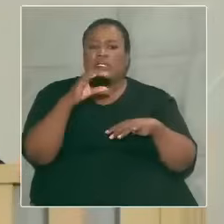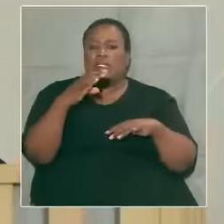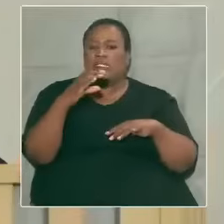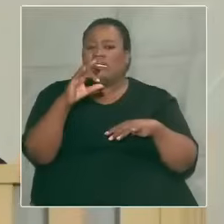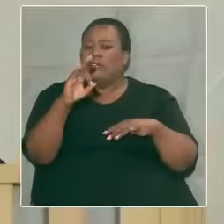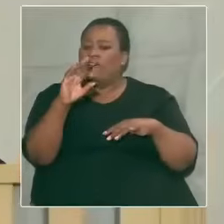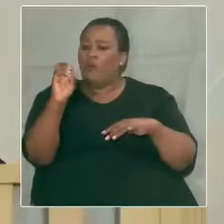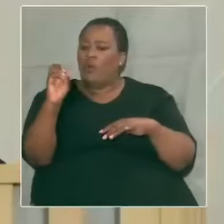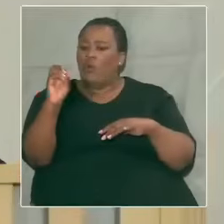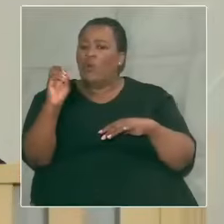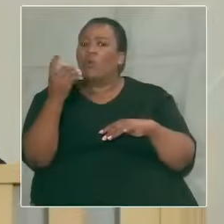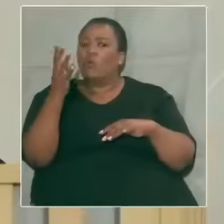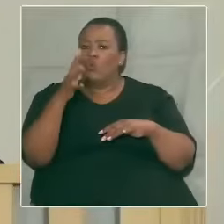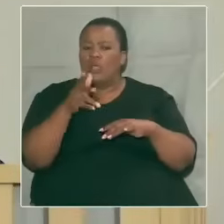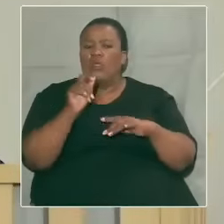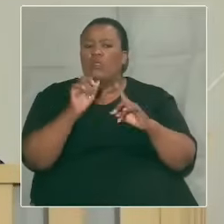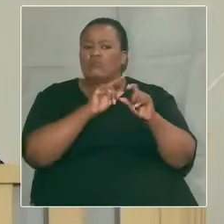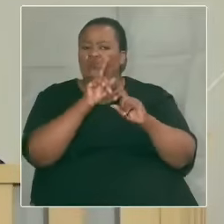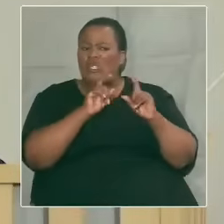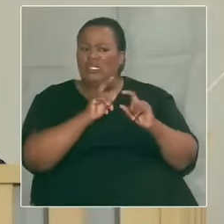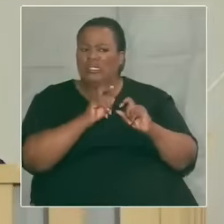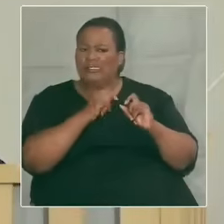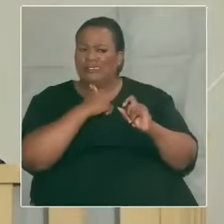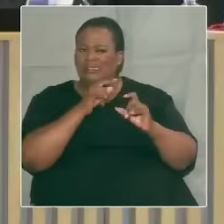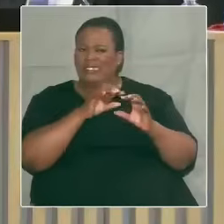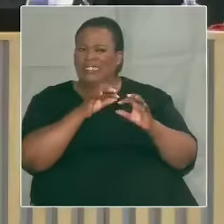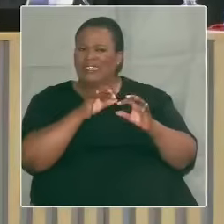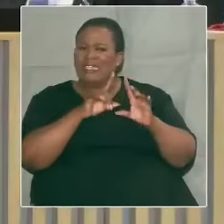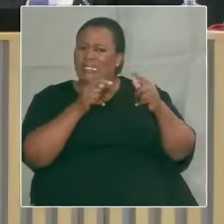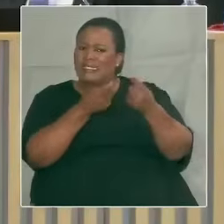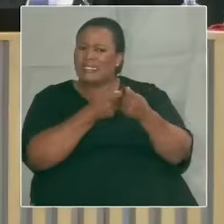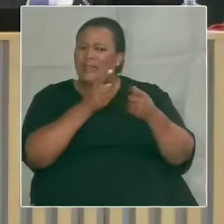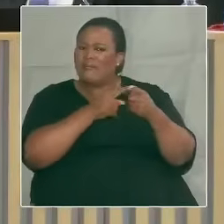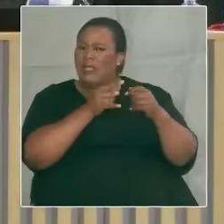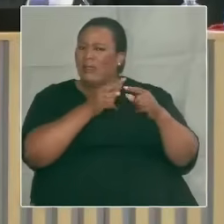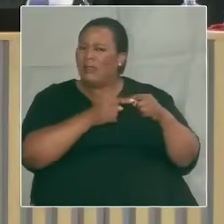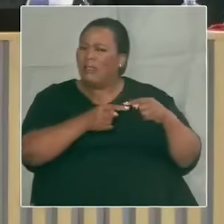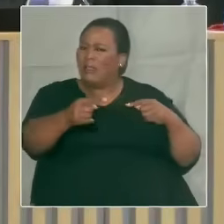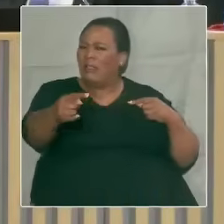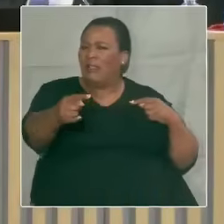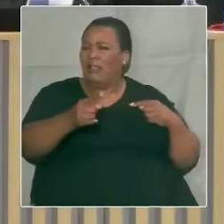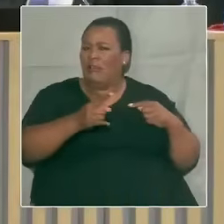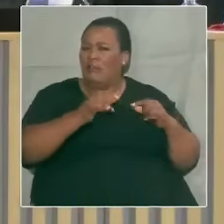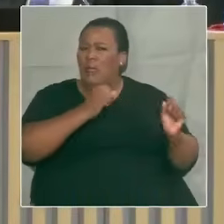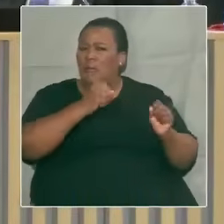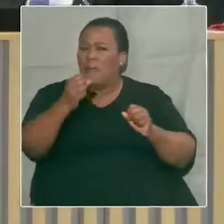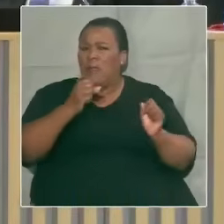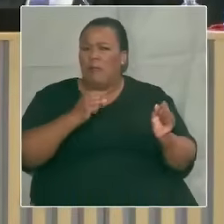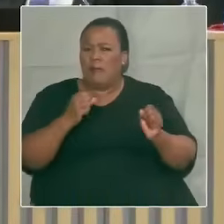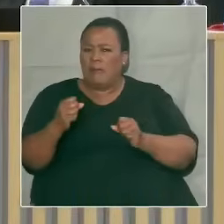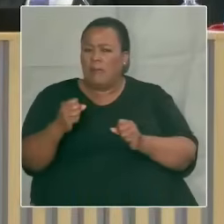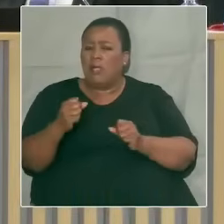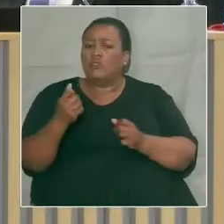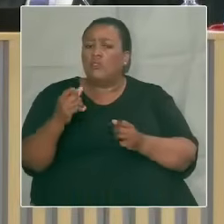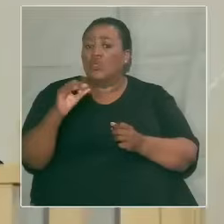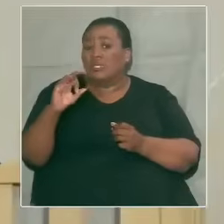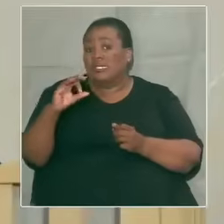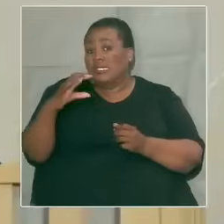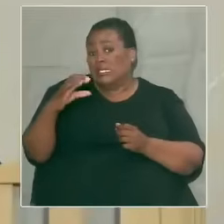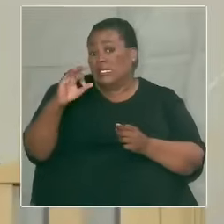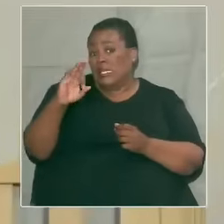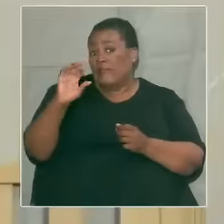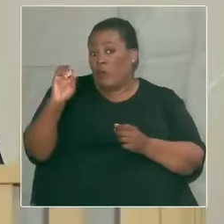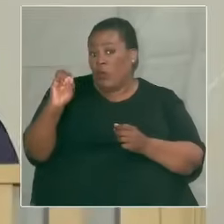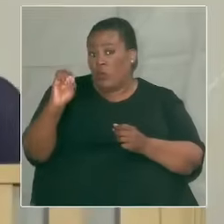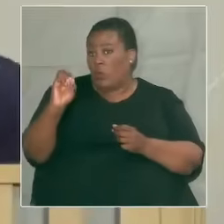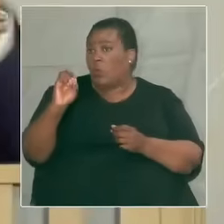long lifespan of the team. I mean, a CFO, you have got a right to question those. CFO normally don't know